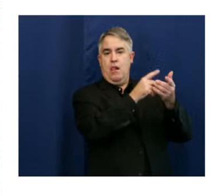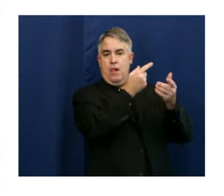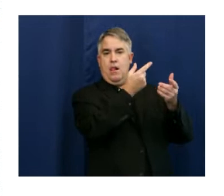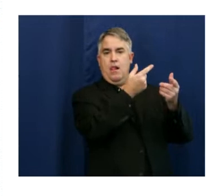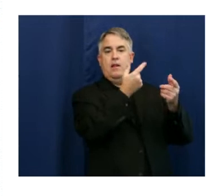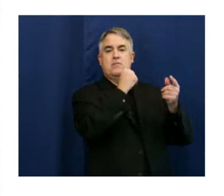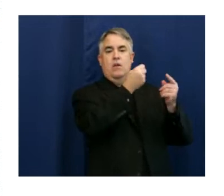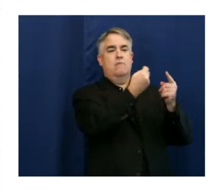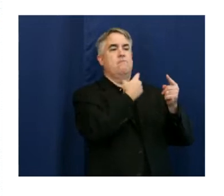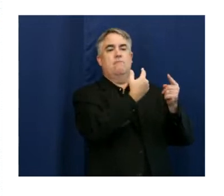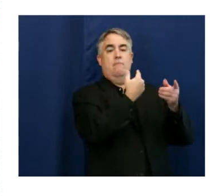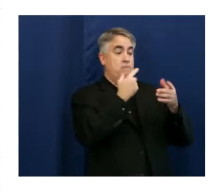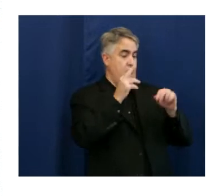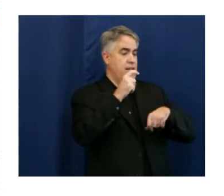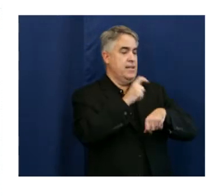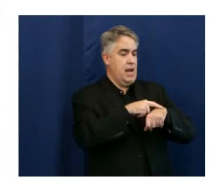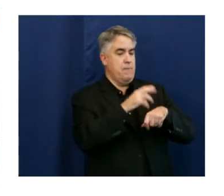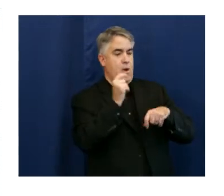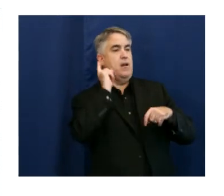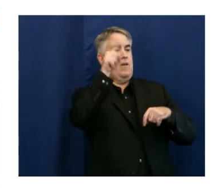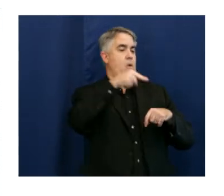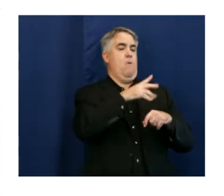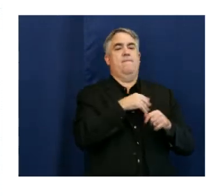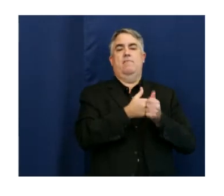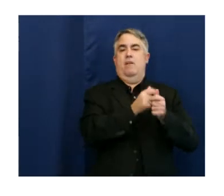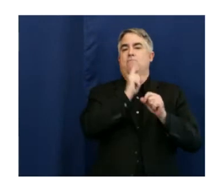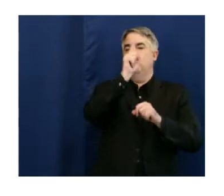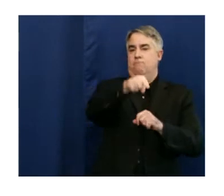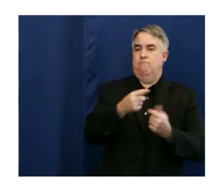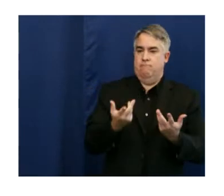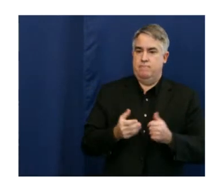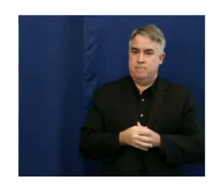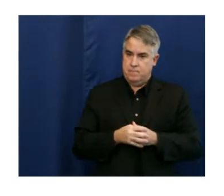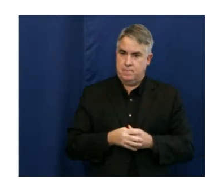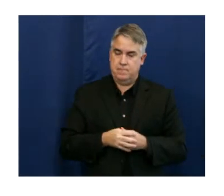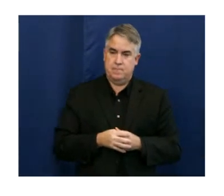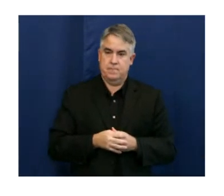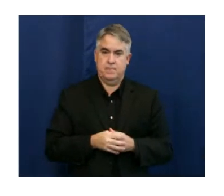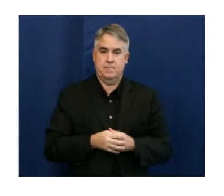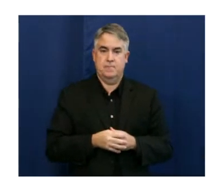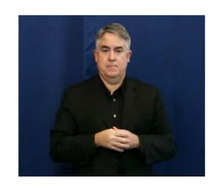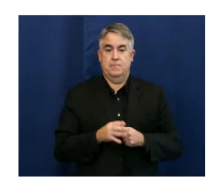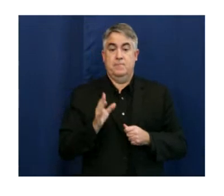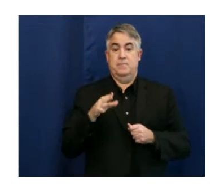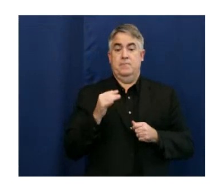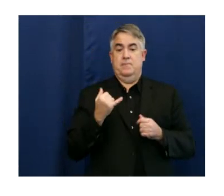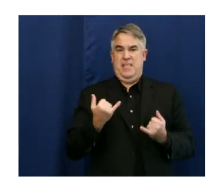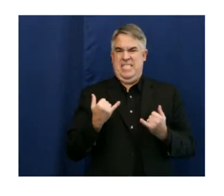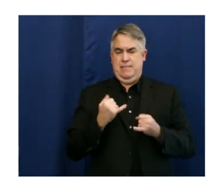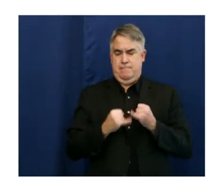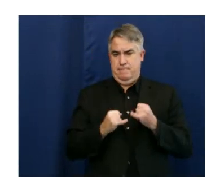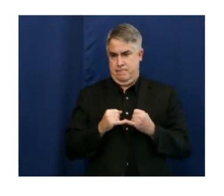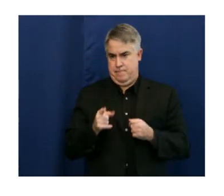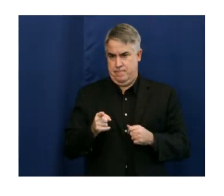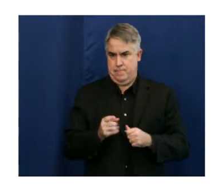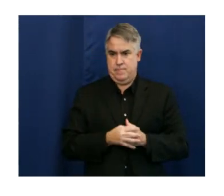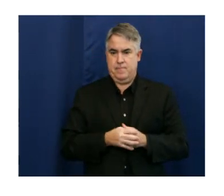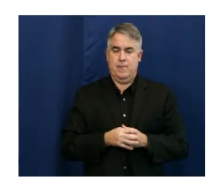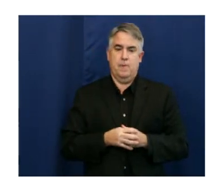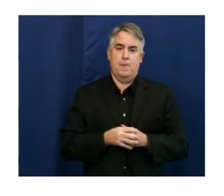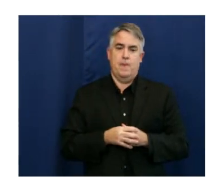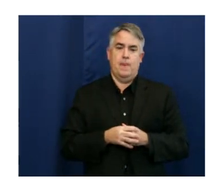come up soon. The last chart on vaccines I want to share is just the current dashboard, and I want to make sure that we put this in some context. The